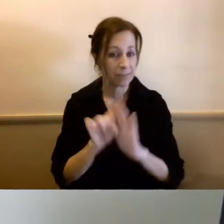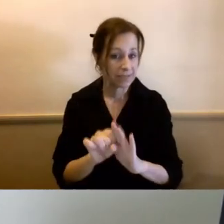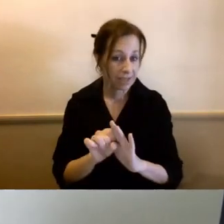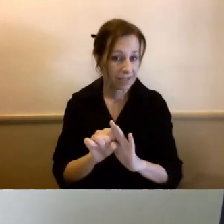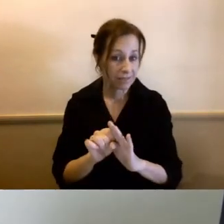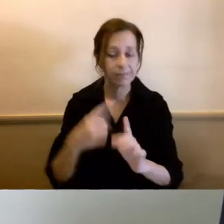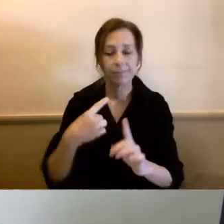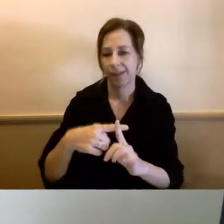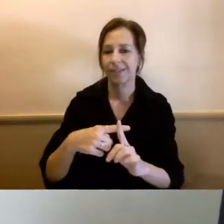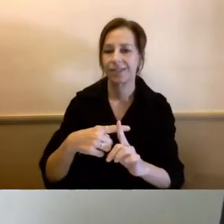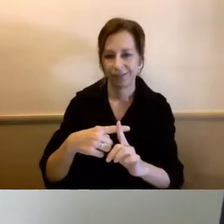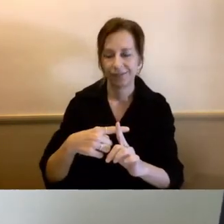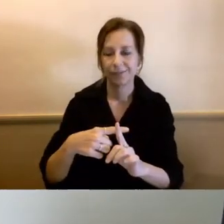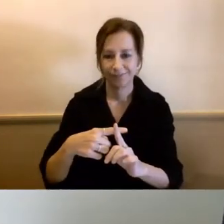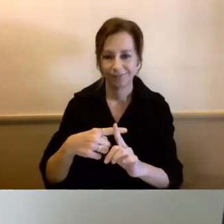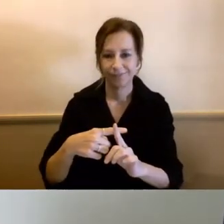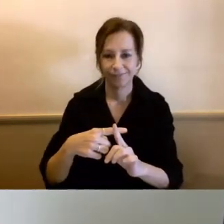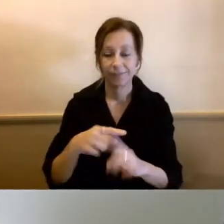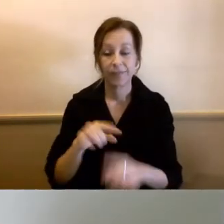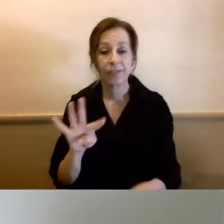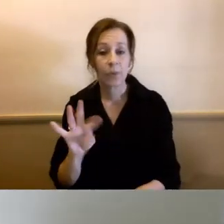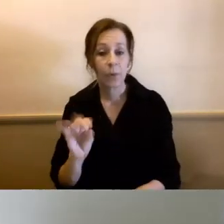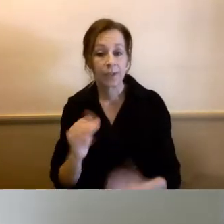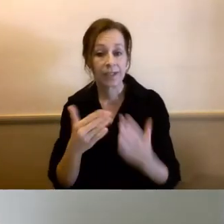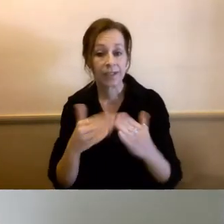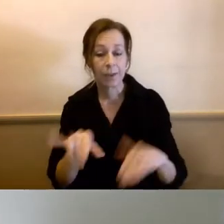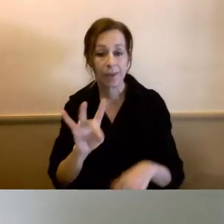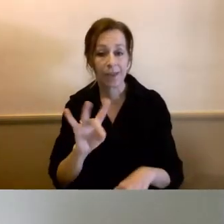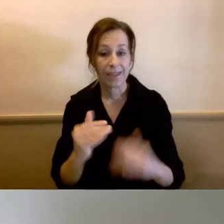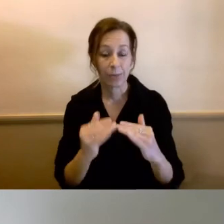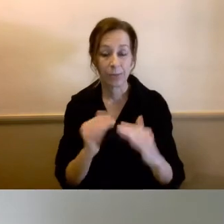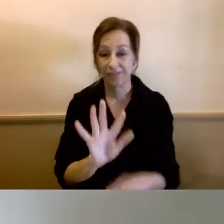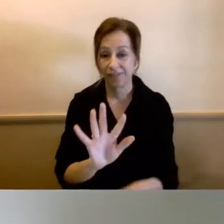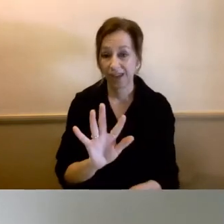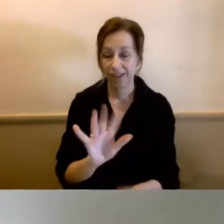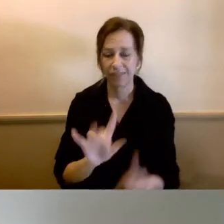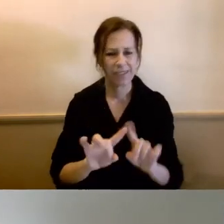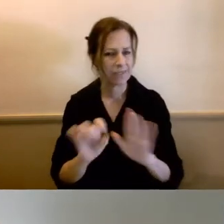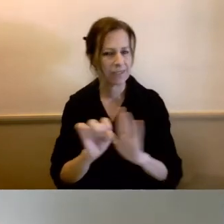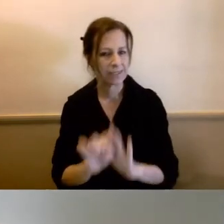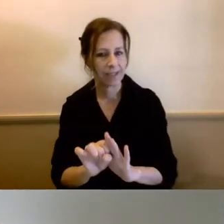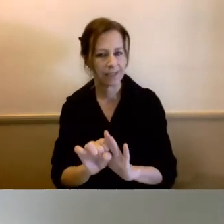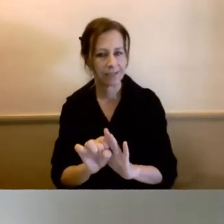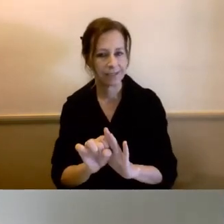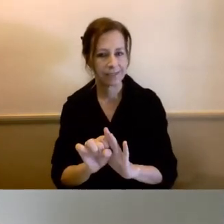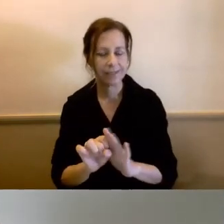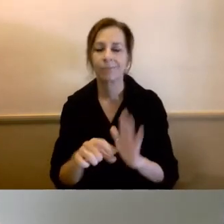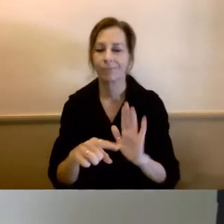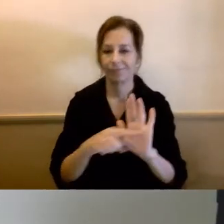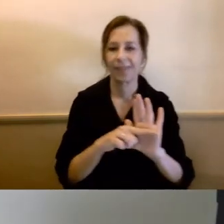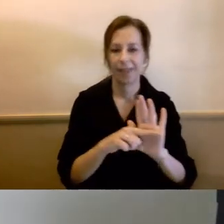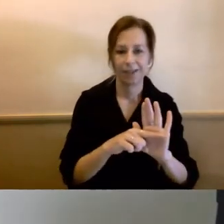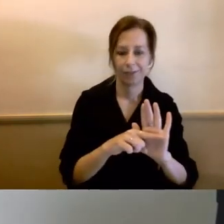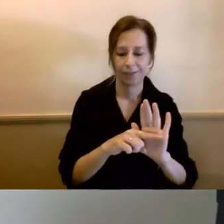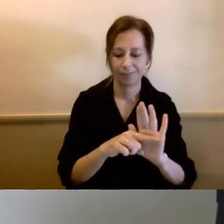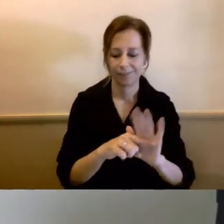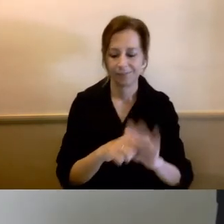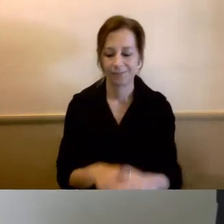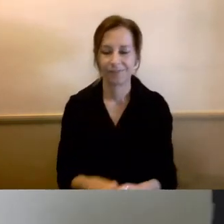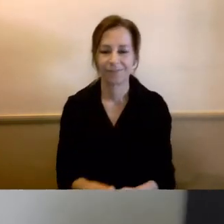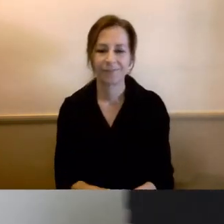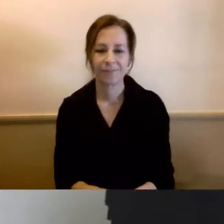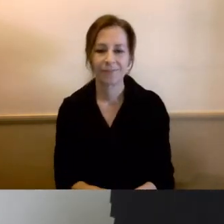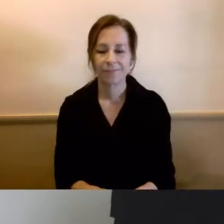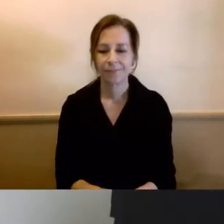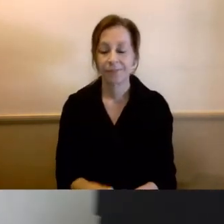Same sign, positive. 40 divided by 8 is 5. Different signs, negative.